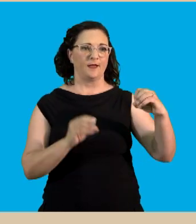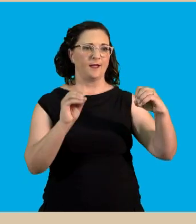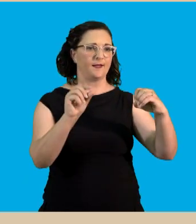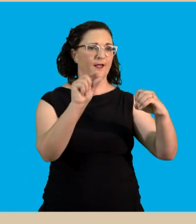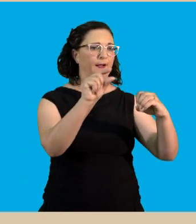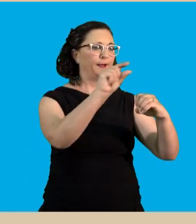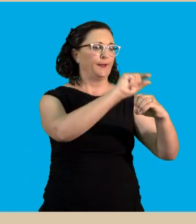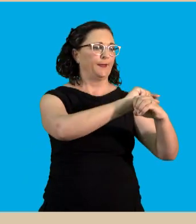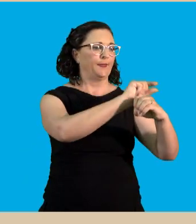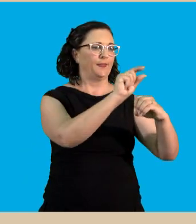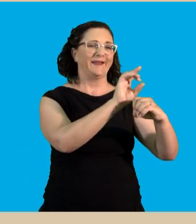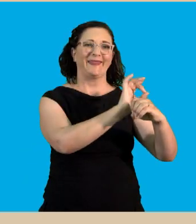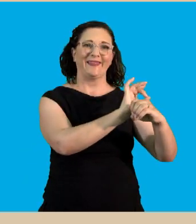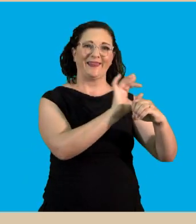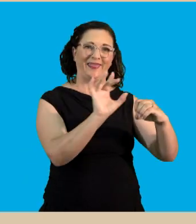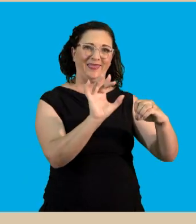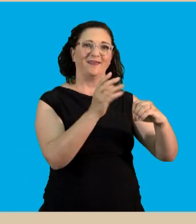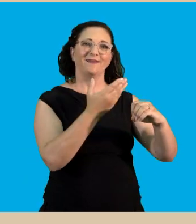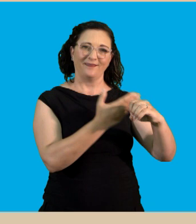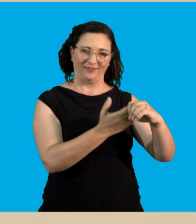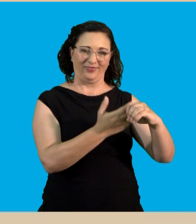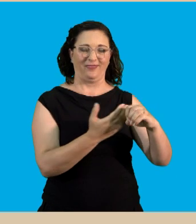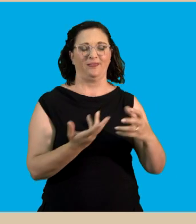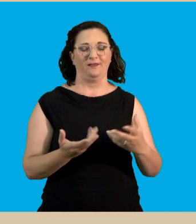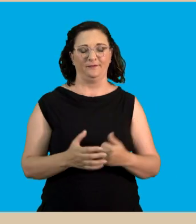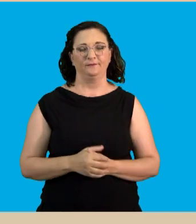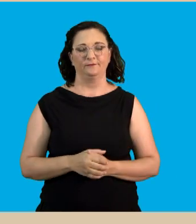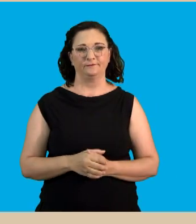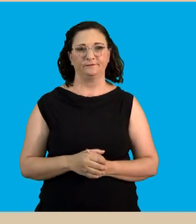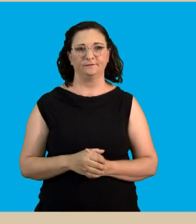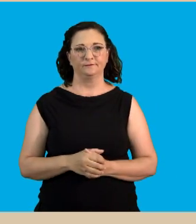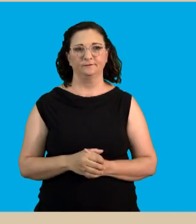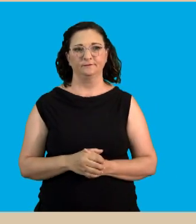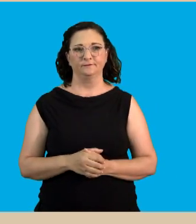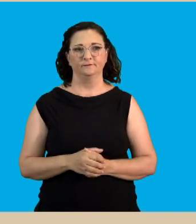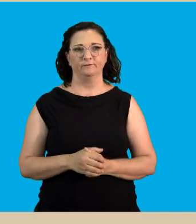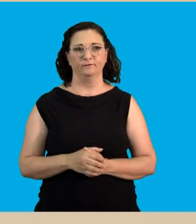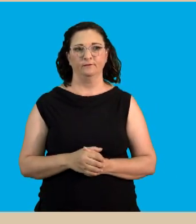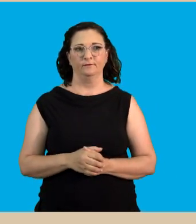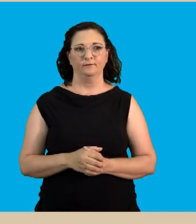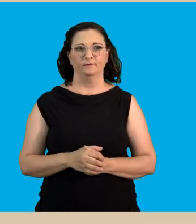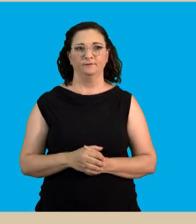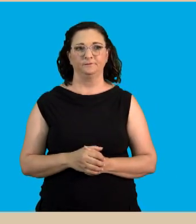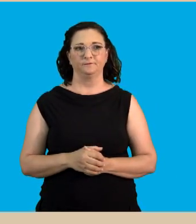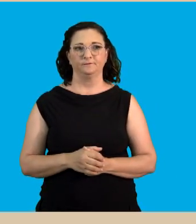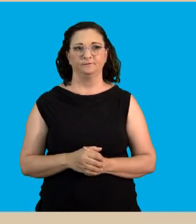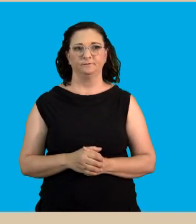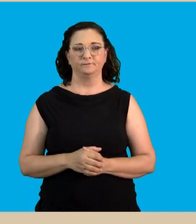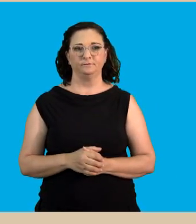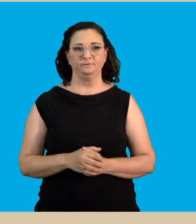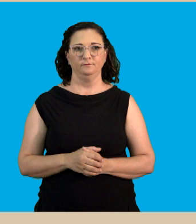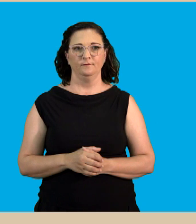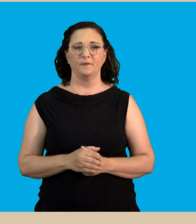path clear of other objects. So let us also write that down. So they